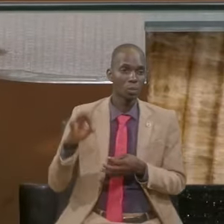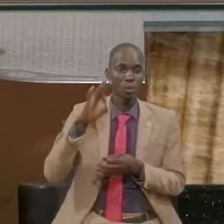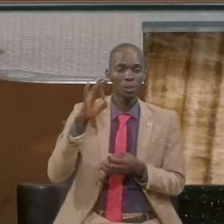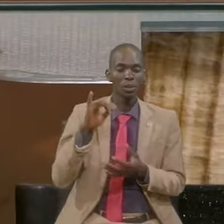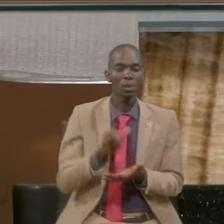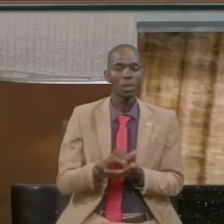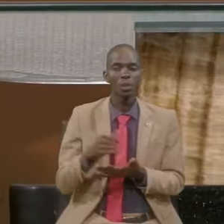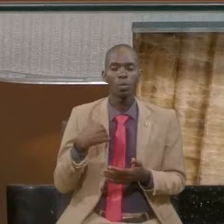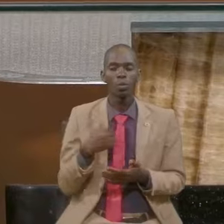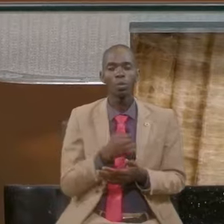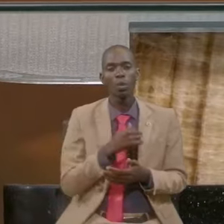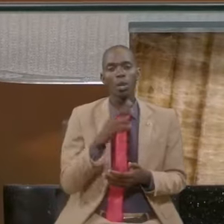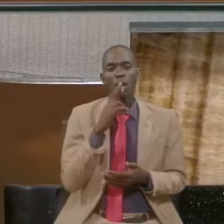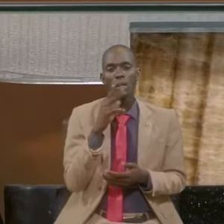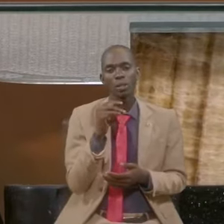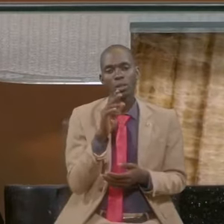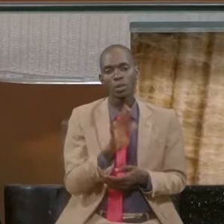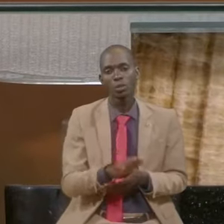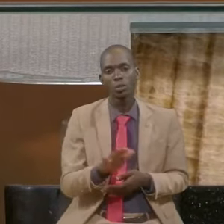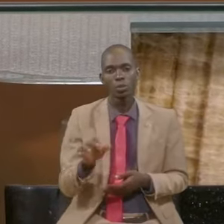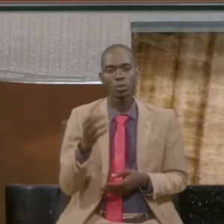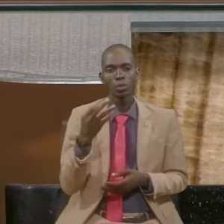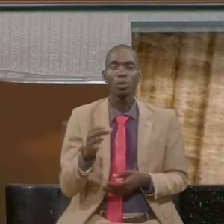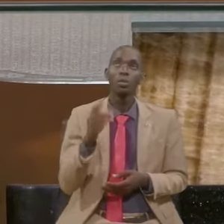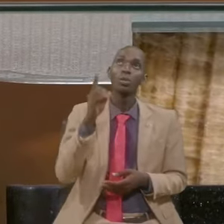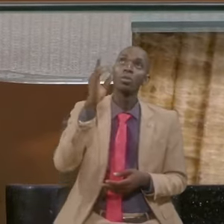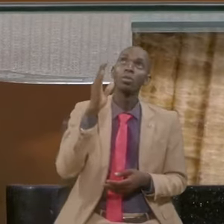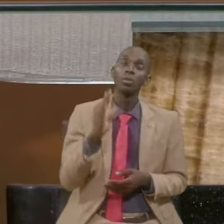the children of God.